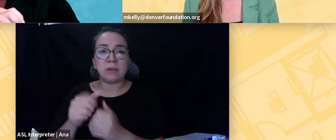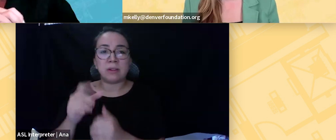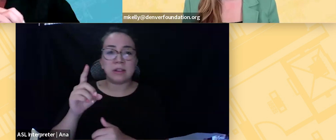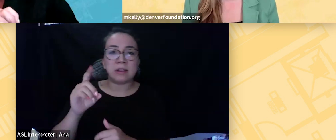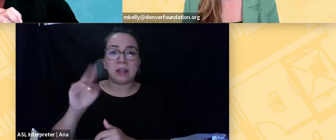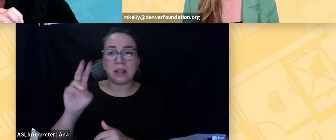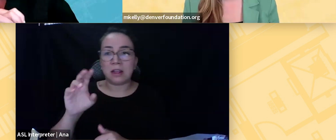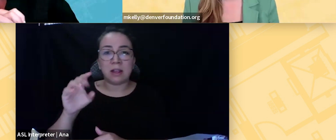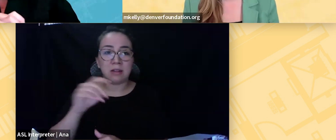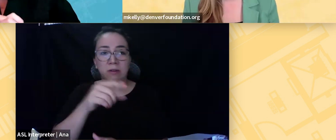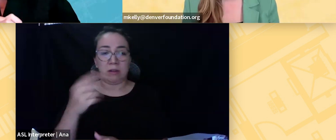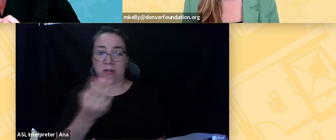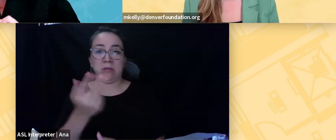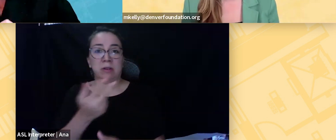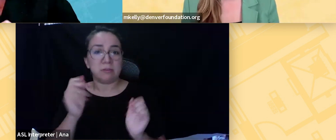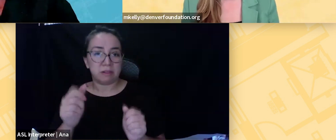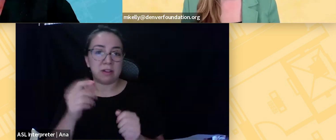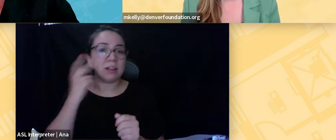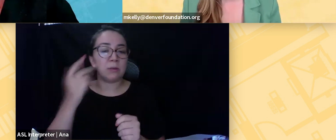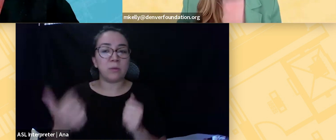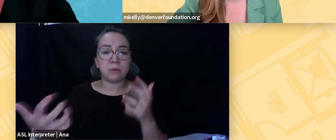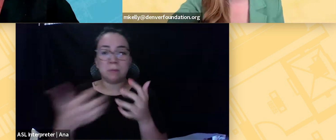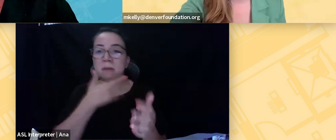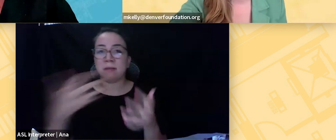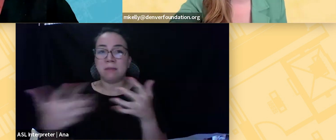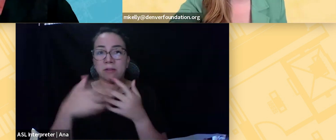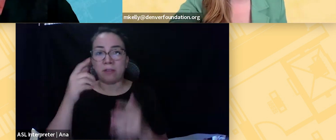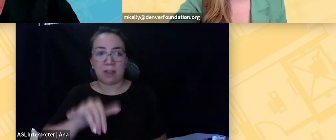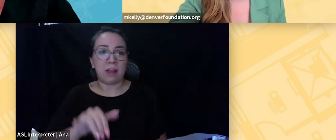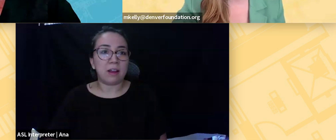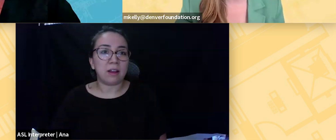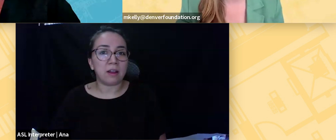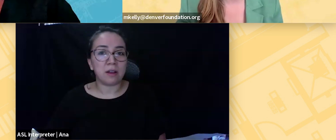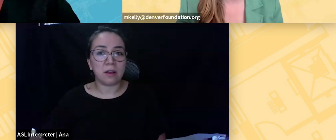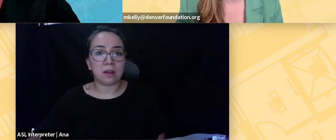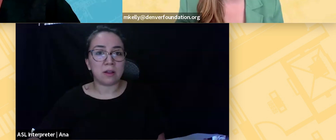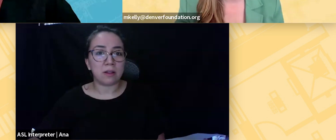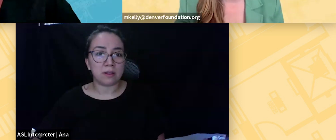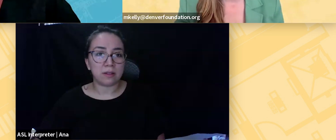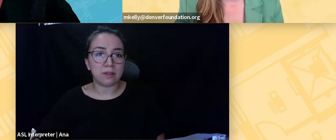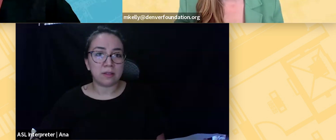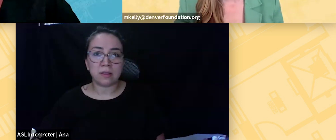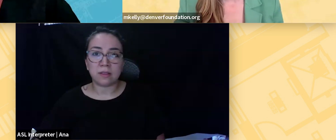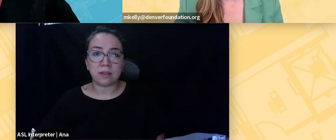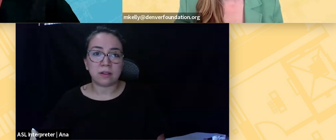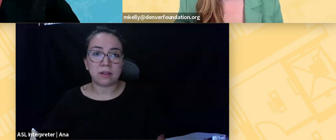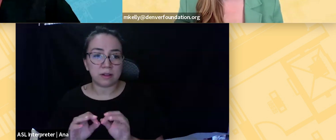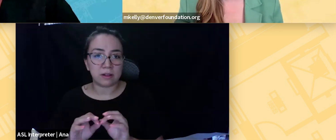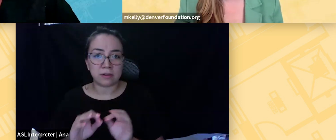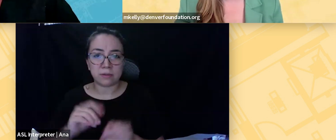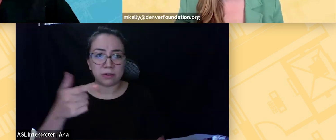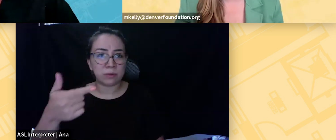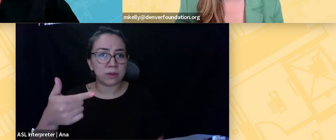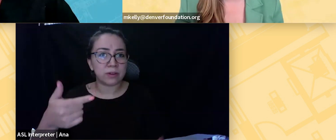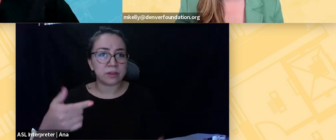I and you about what makes the most sense. Thank you. Now I'm going to move to some